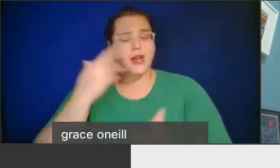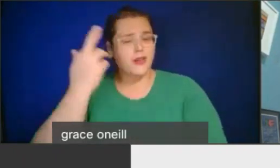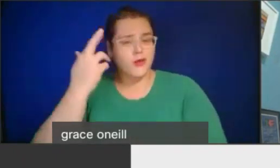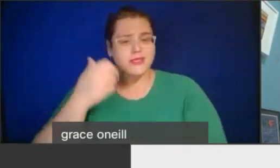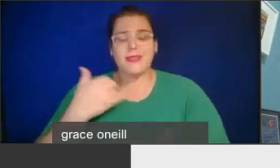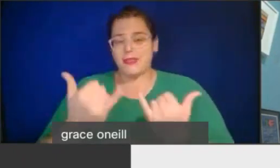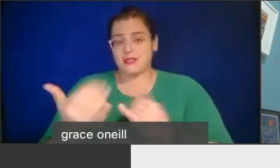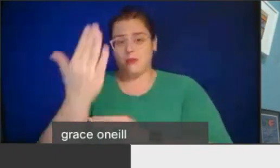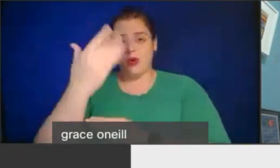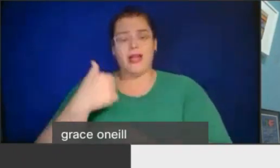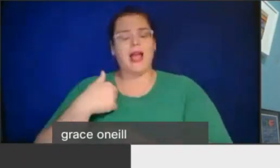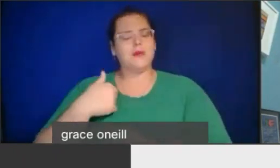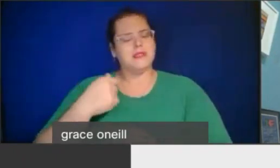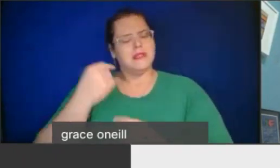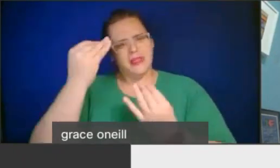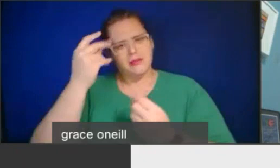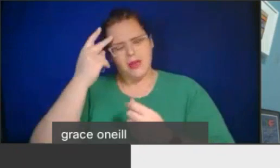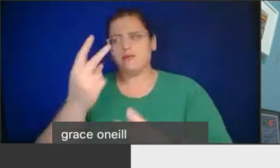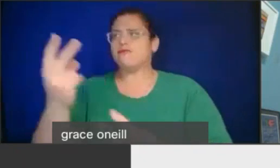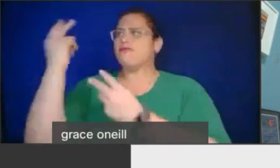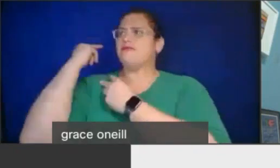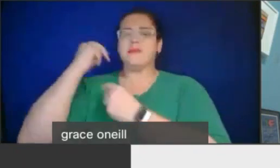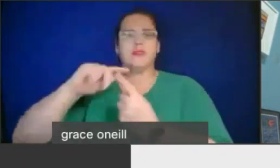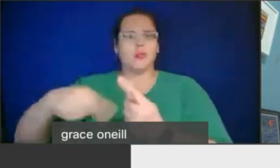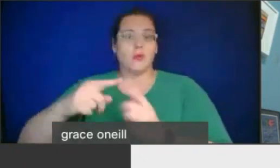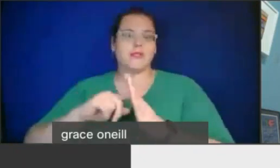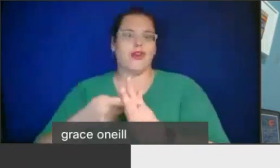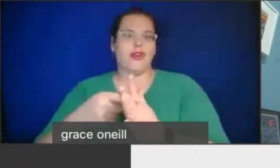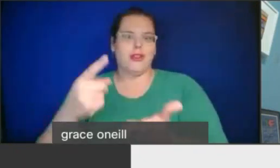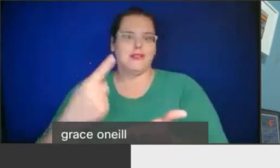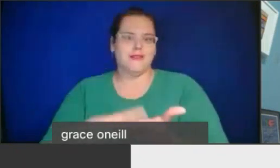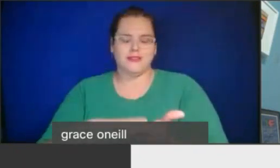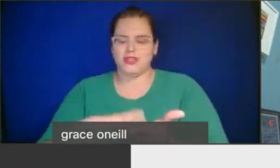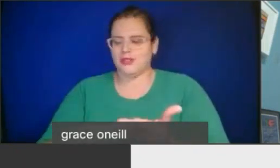we started these discussions quite some time ago.